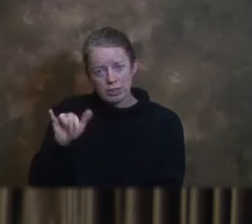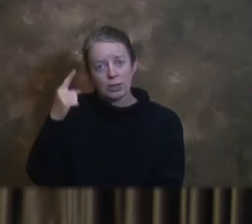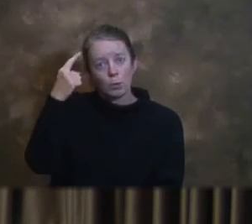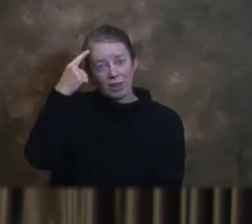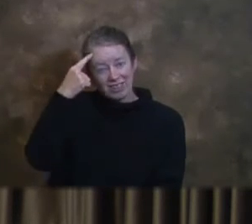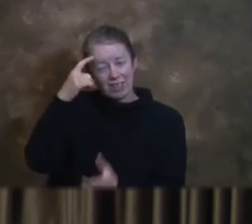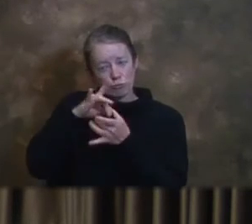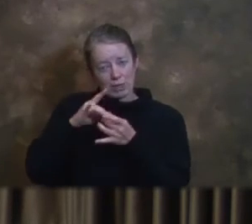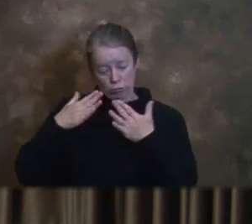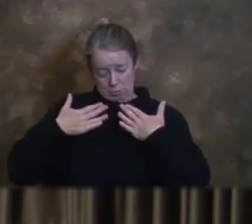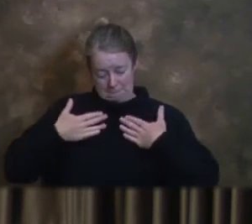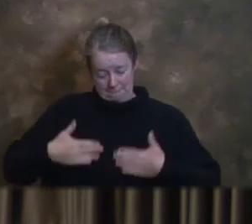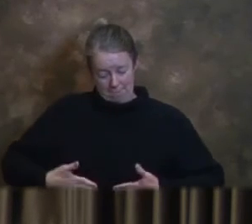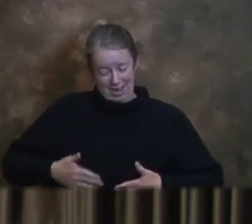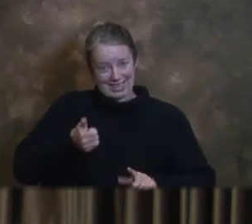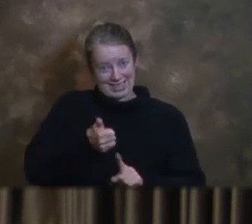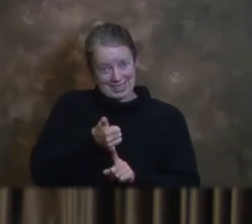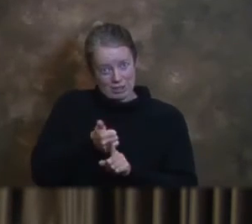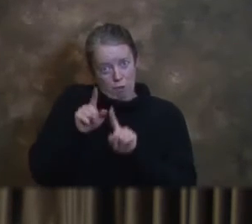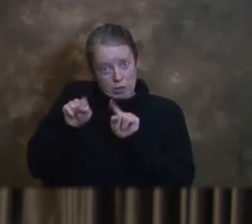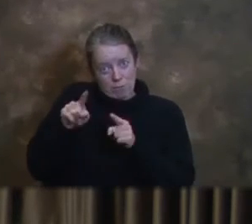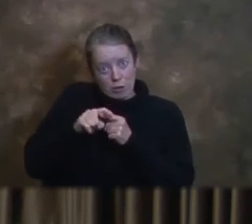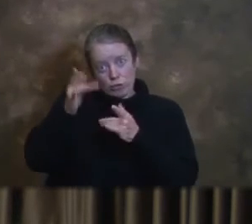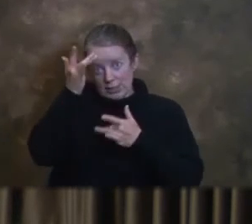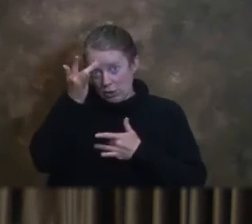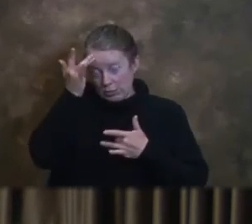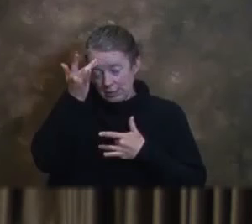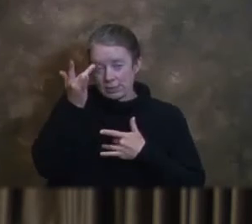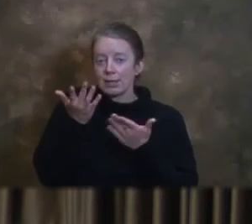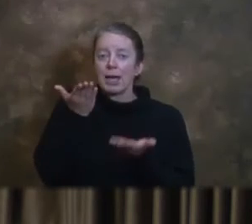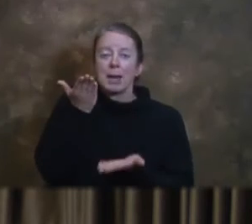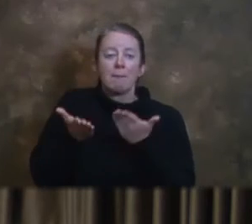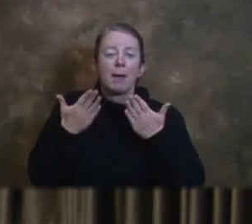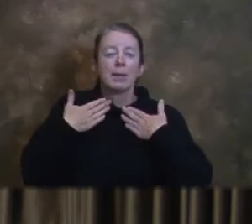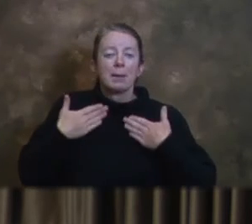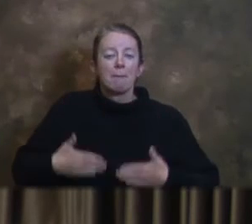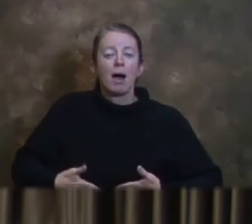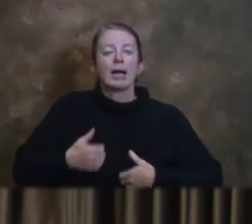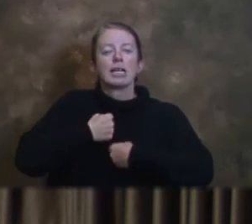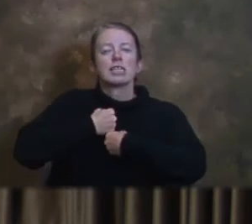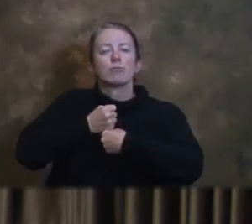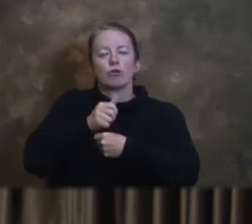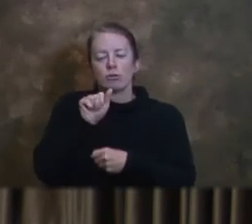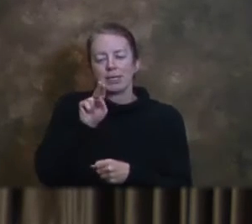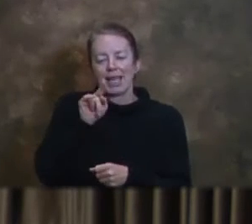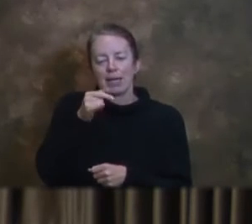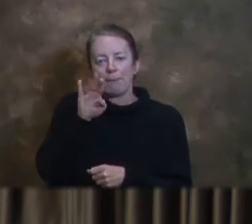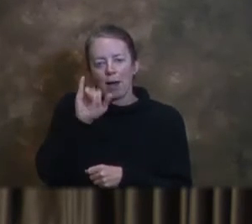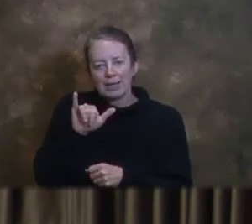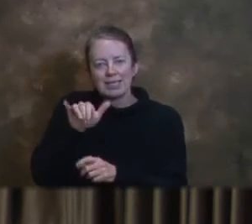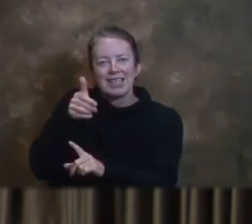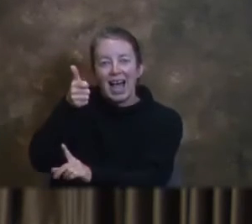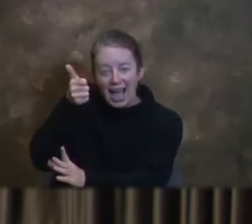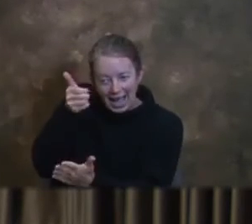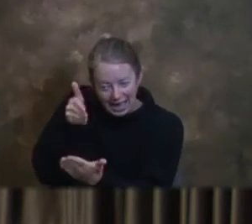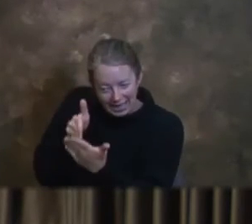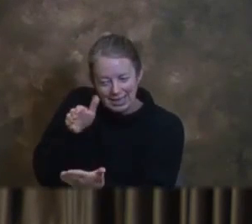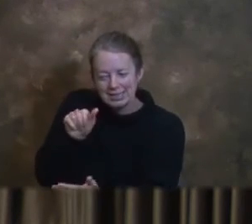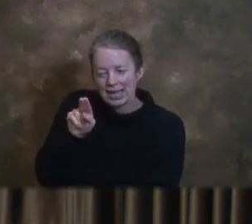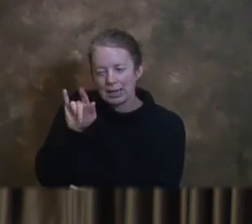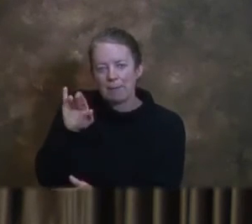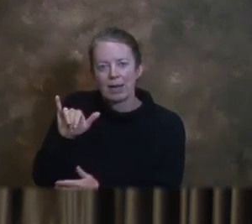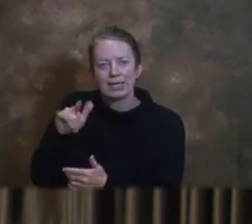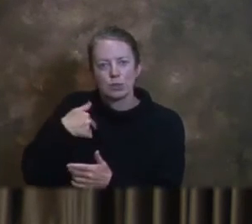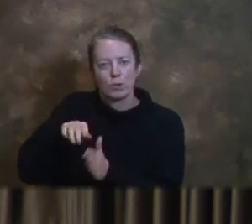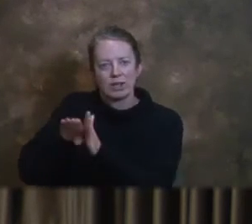own response to the illness, and maybe even producing antibodies against the antibodies that we developed for in